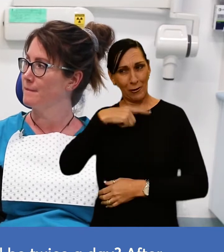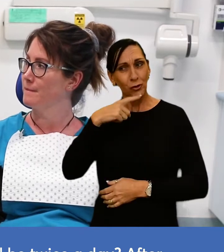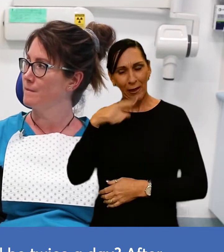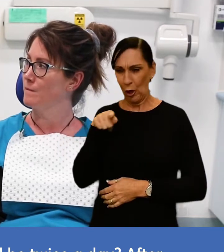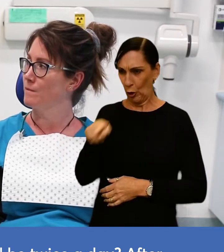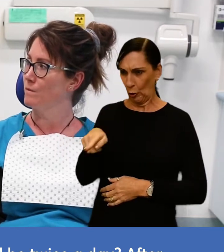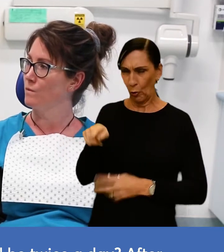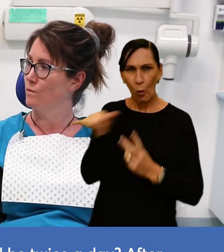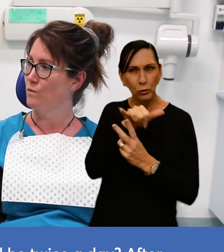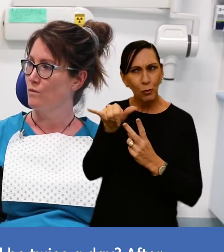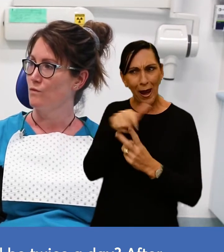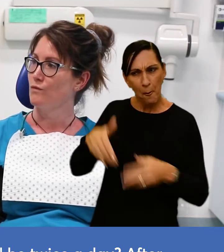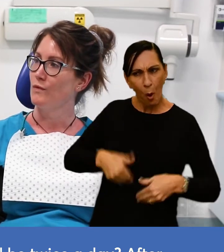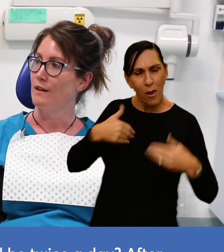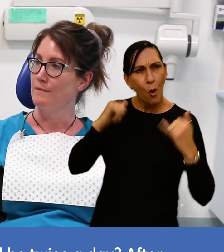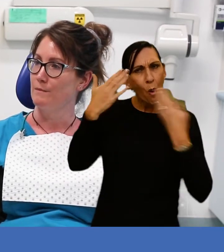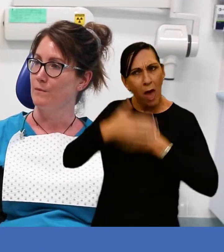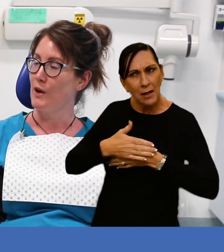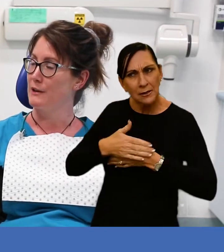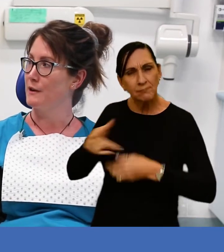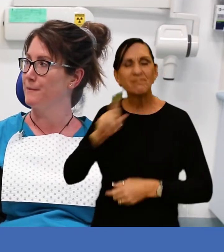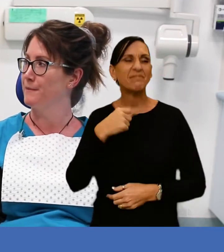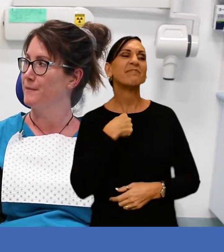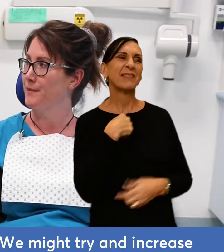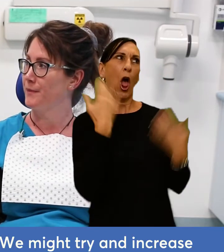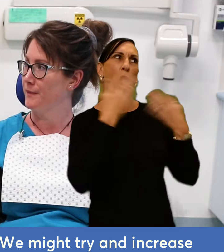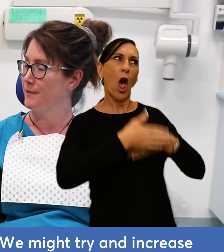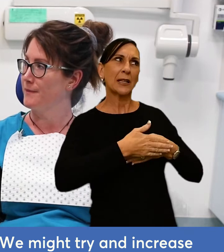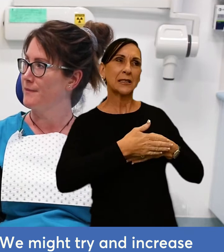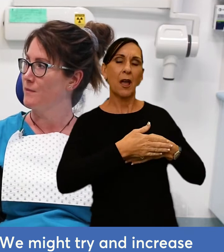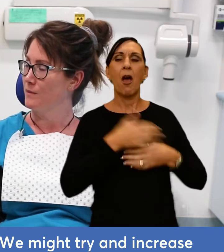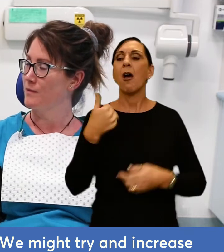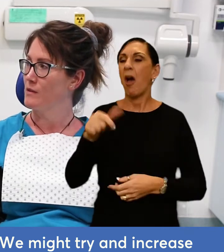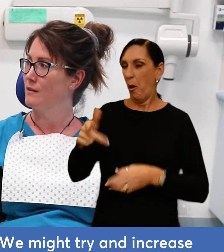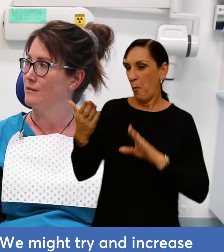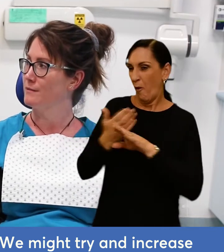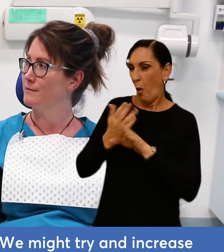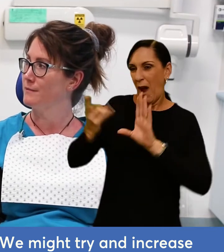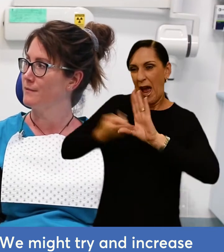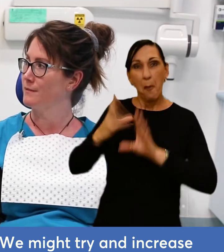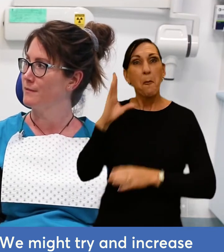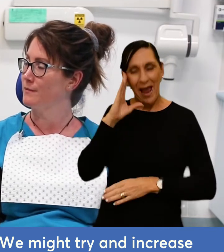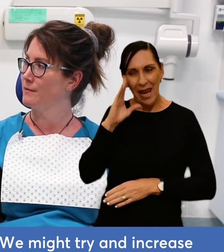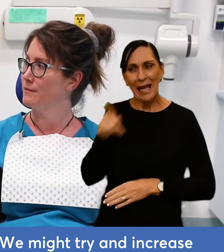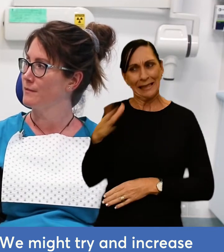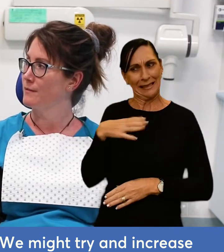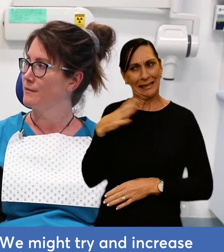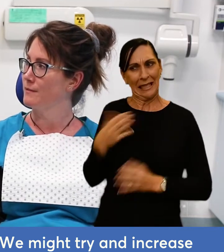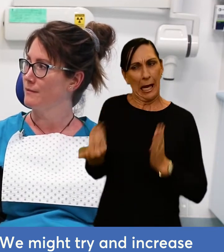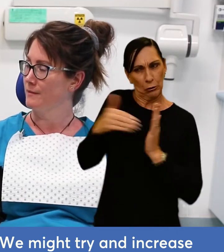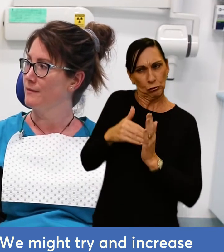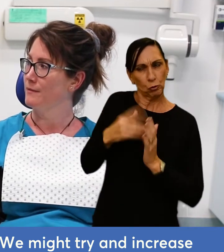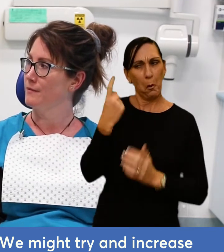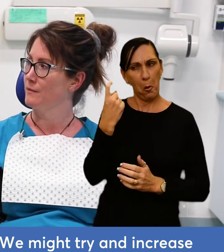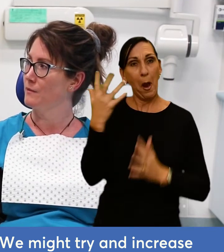are you managing to do? Nighttime. Nighttime, before you go to bed. Okay, so we might try and increase